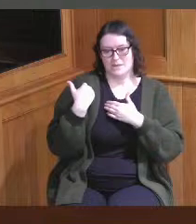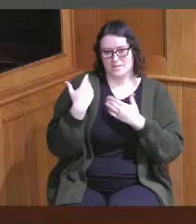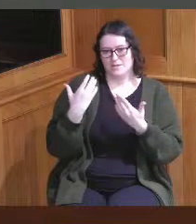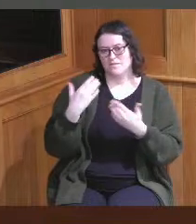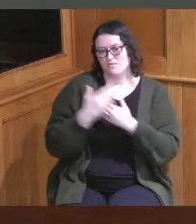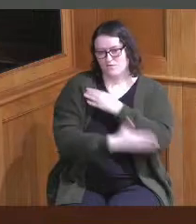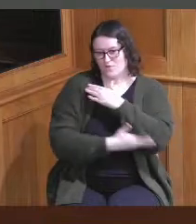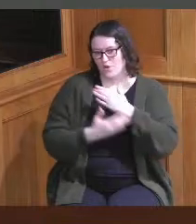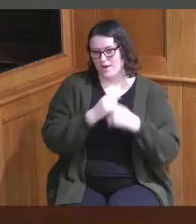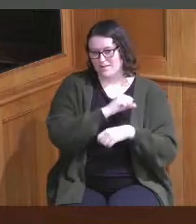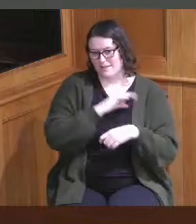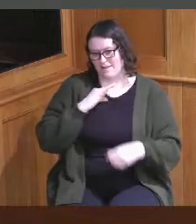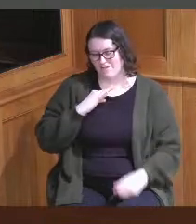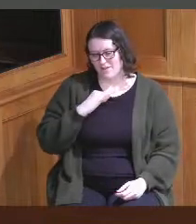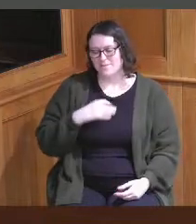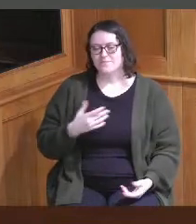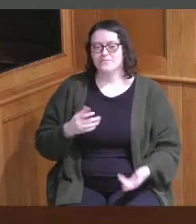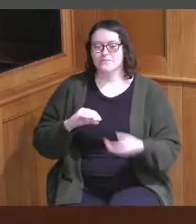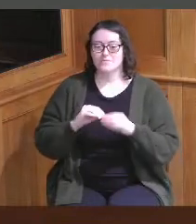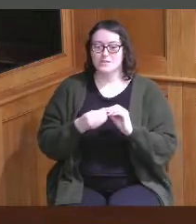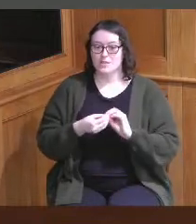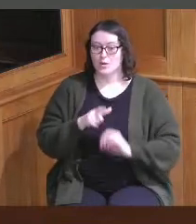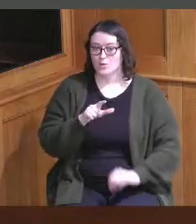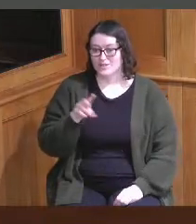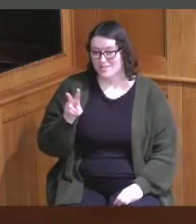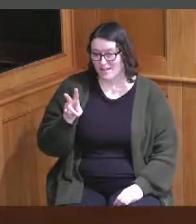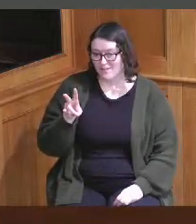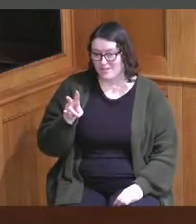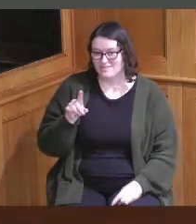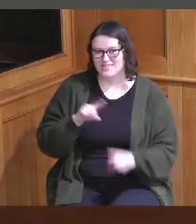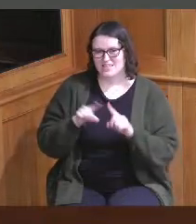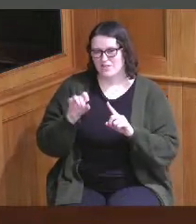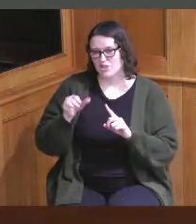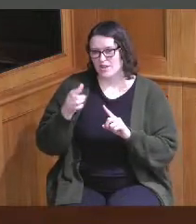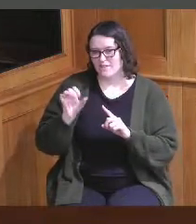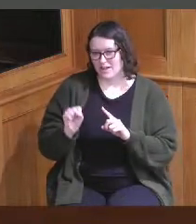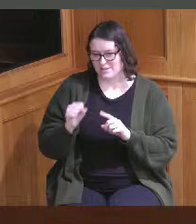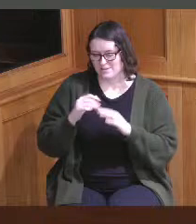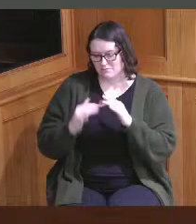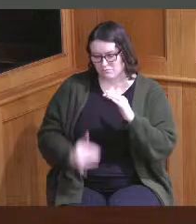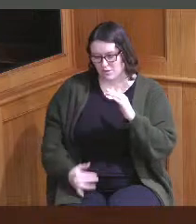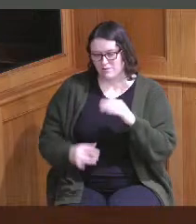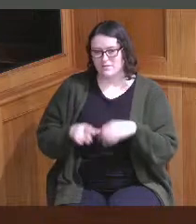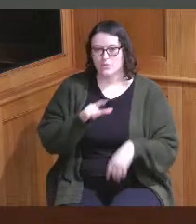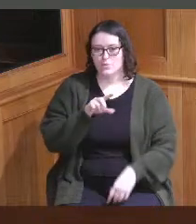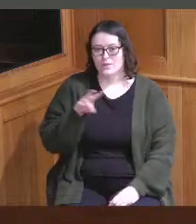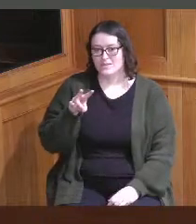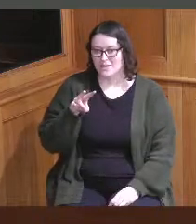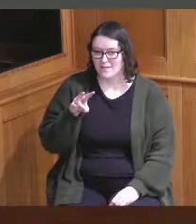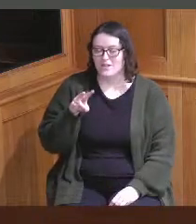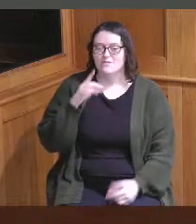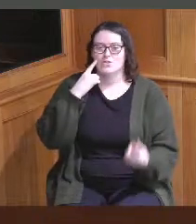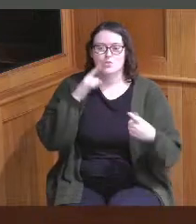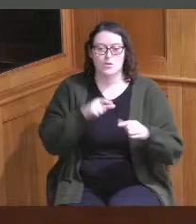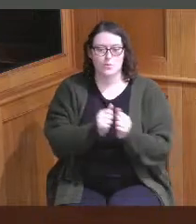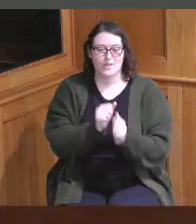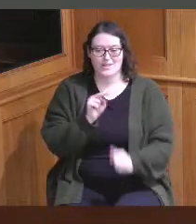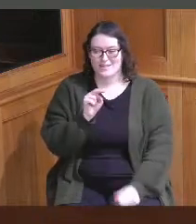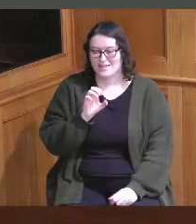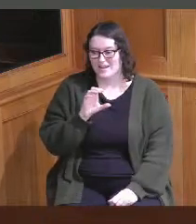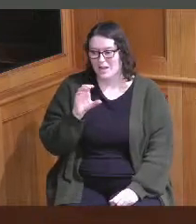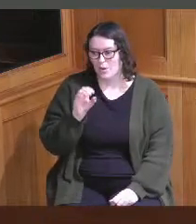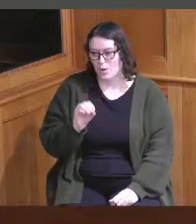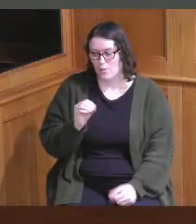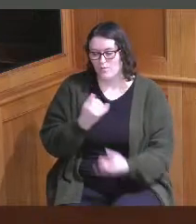staff. Starting with item 27, there are various JFS items. Item 27 is an agreement with NECO